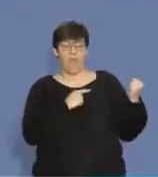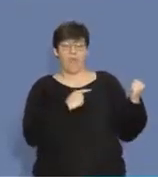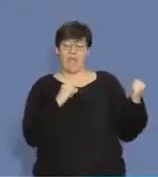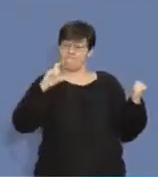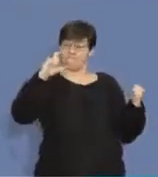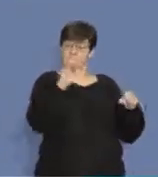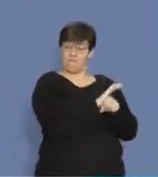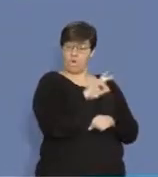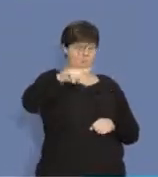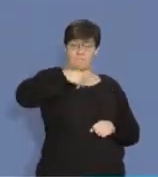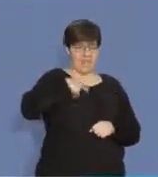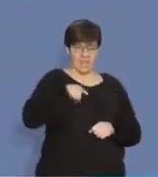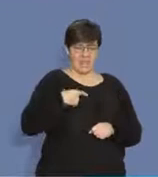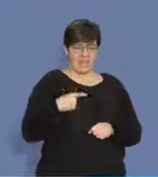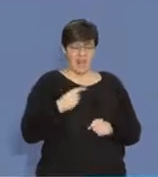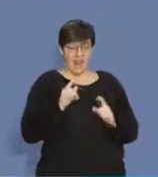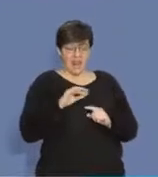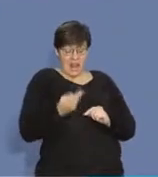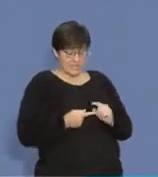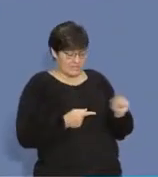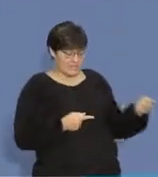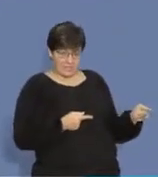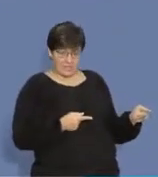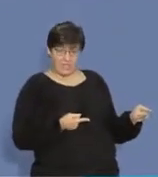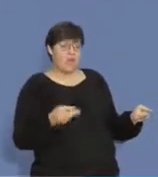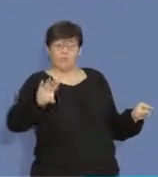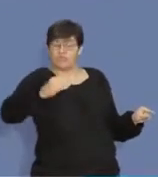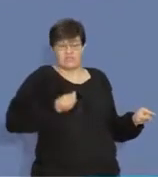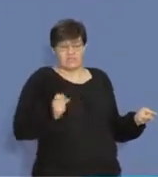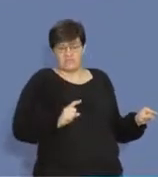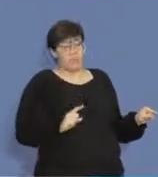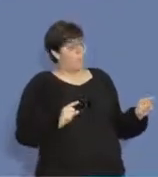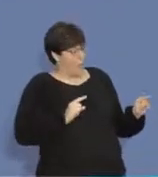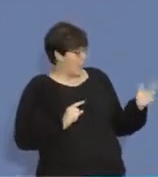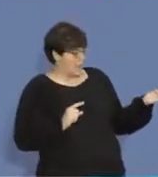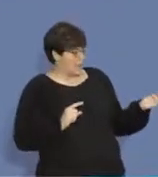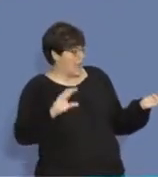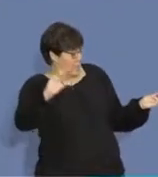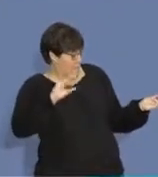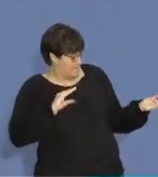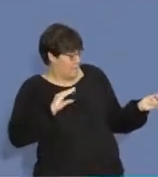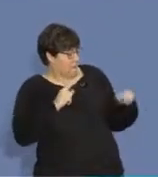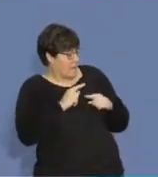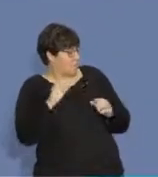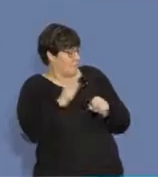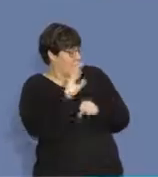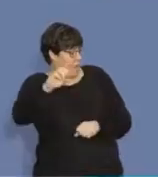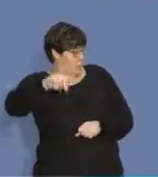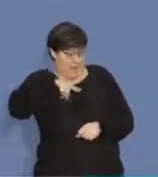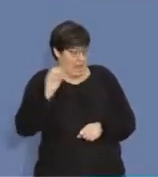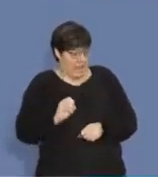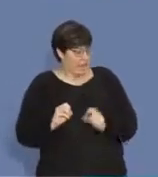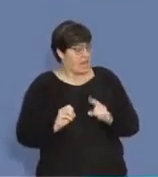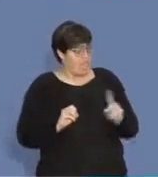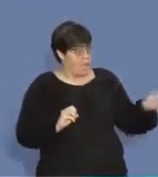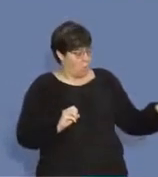that component of the VAT which you're not going to be receiving as a result of allowing discounts to your debtors.